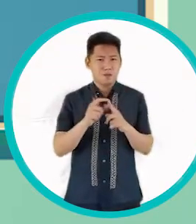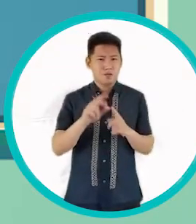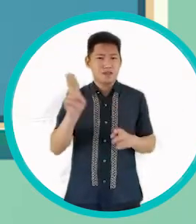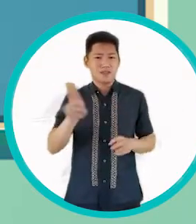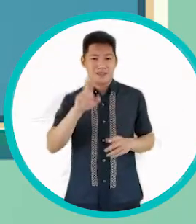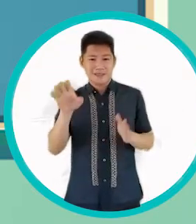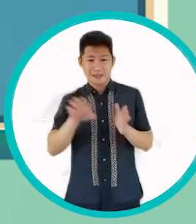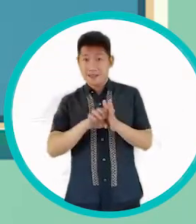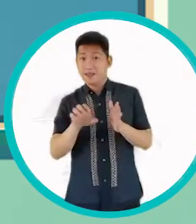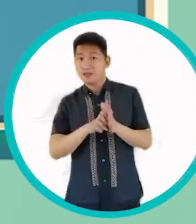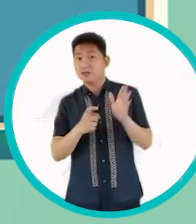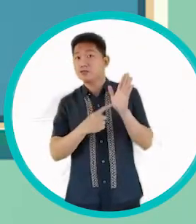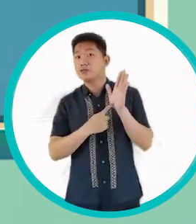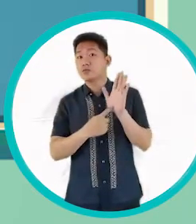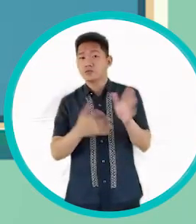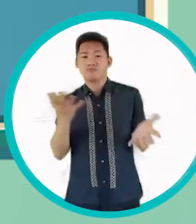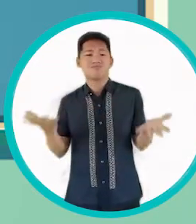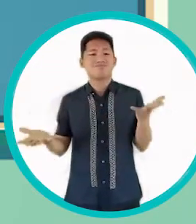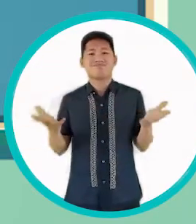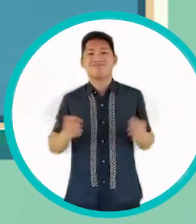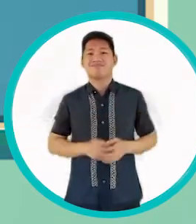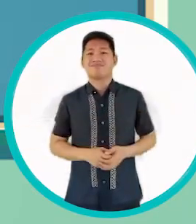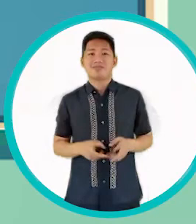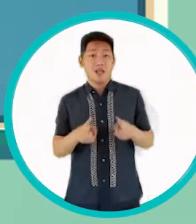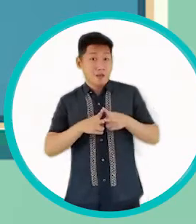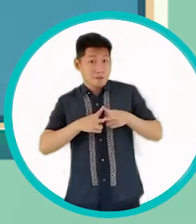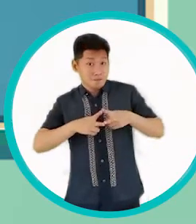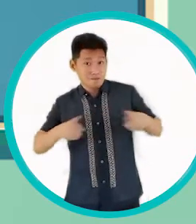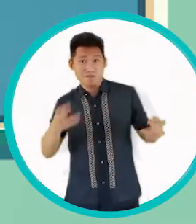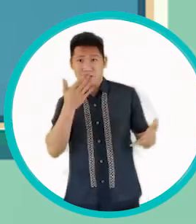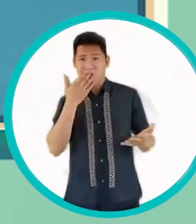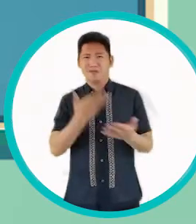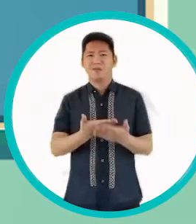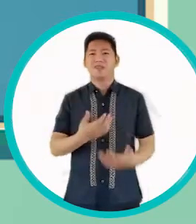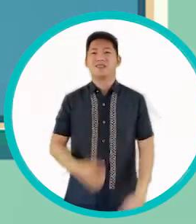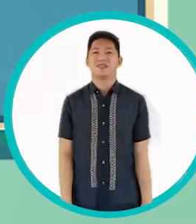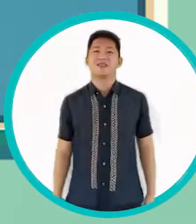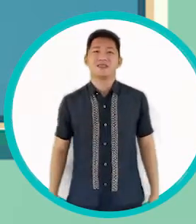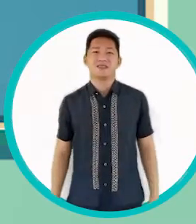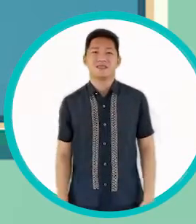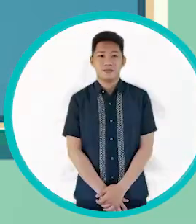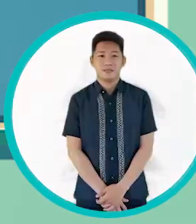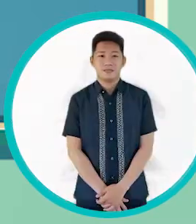in this example to show contrast. Very good!